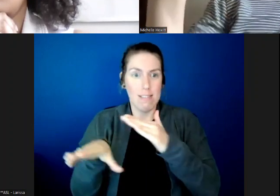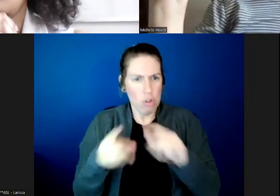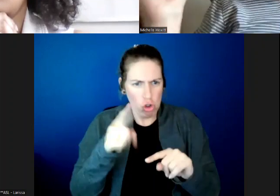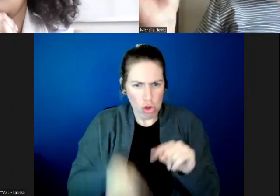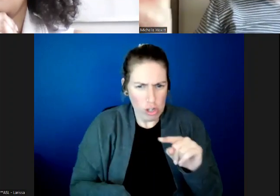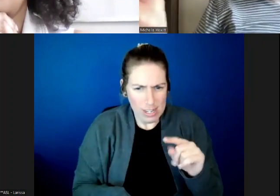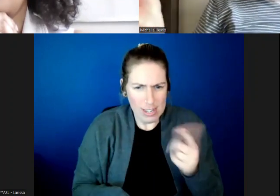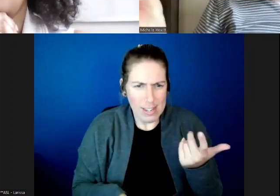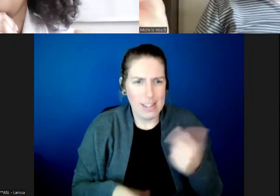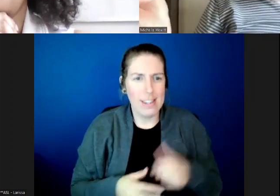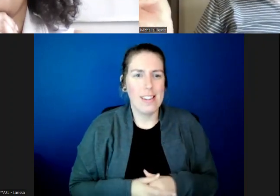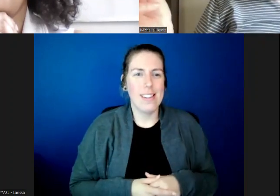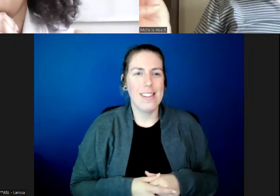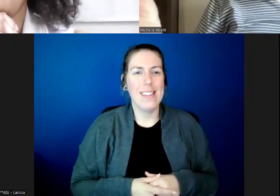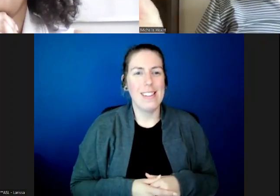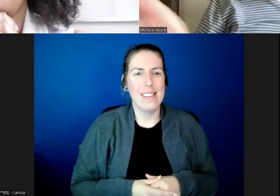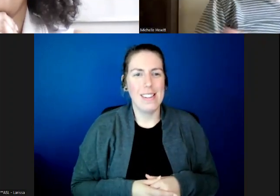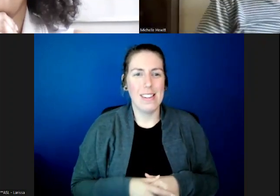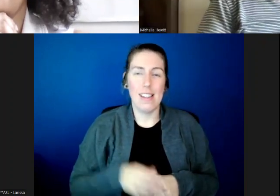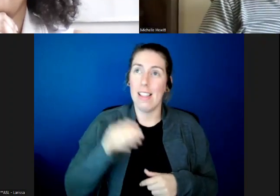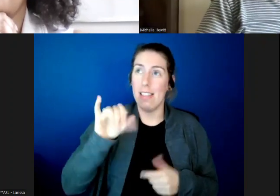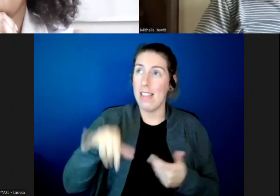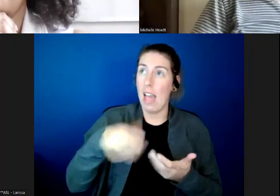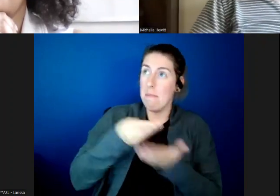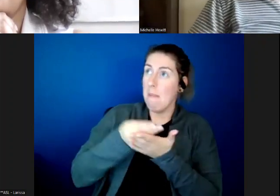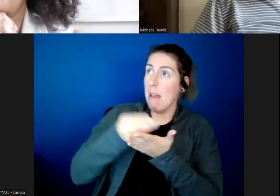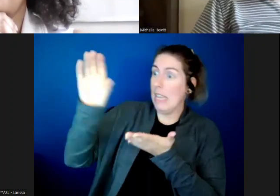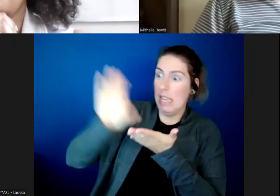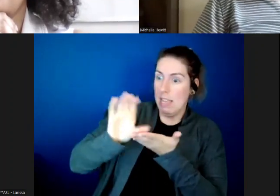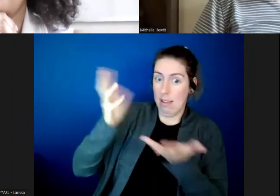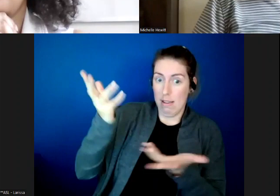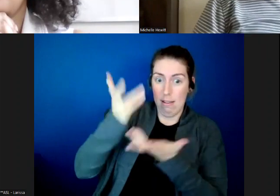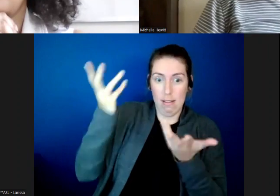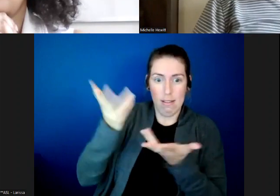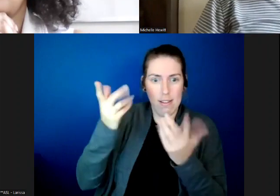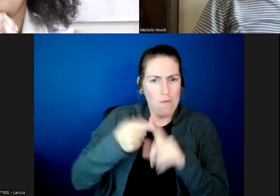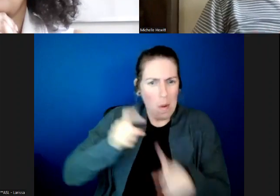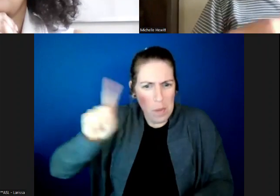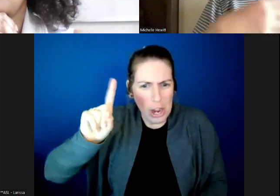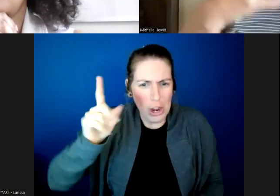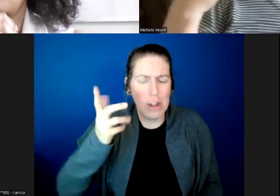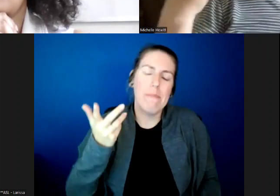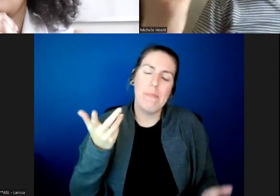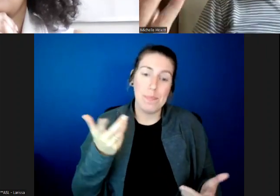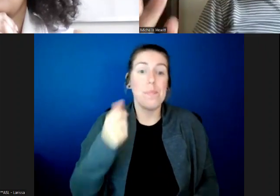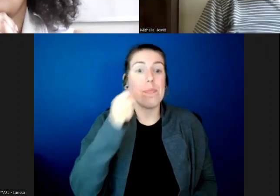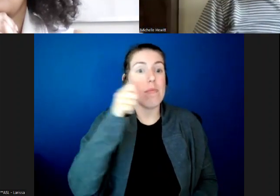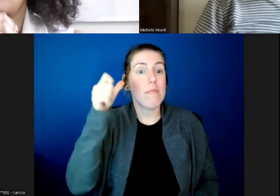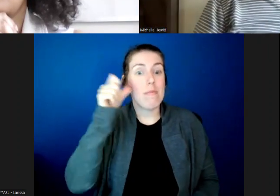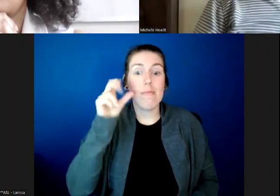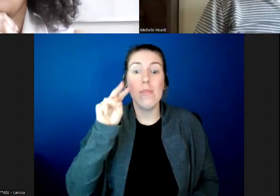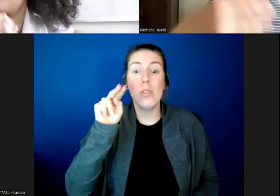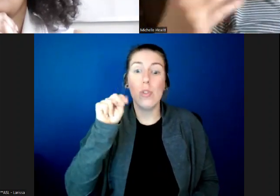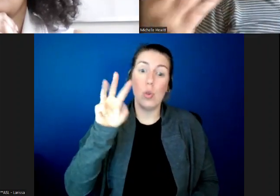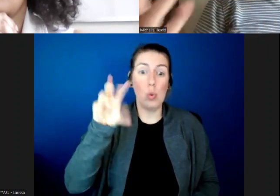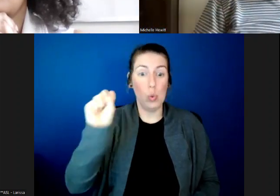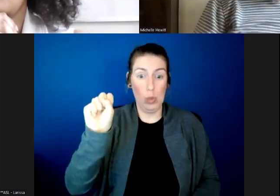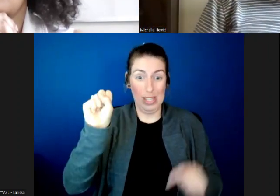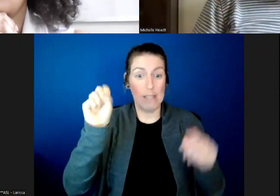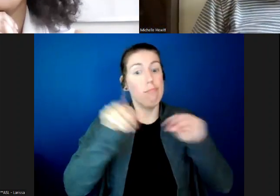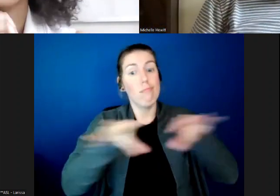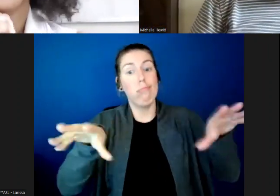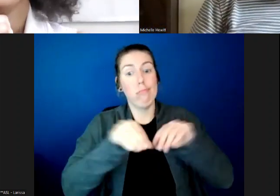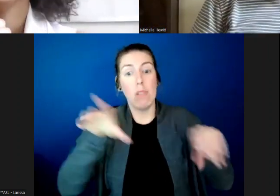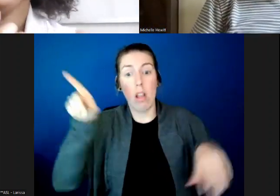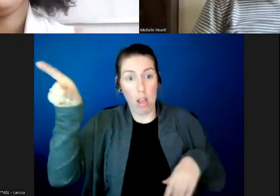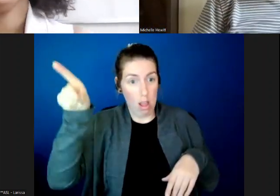becoming this like mythical $2,000. And, you know, I see in the news yesterday that the government is still going after the people who were able